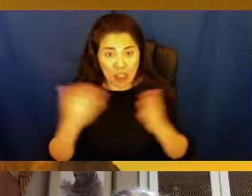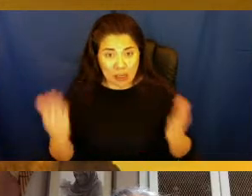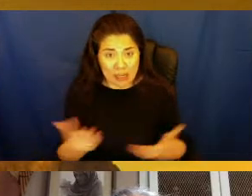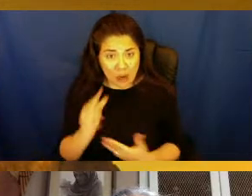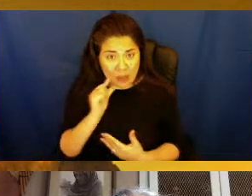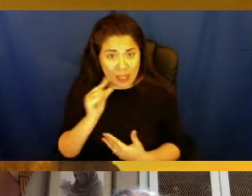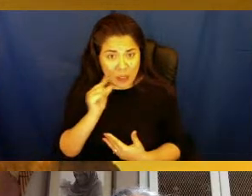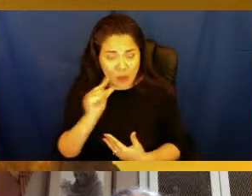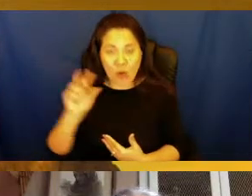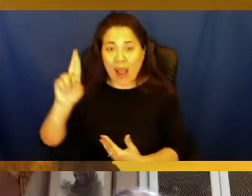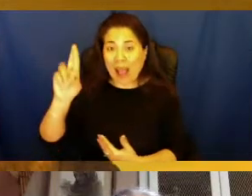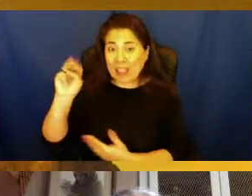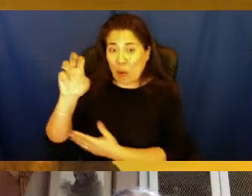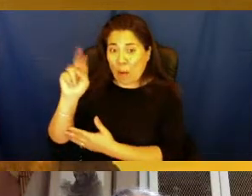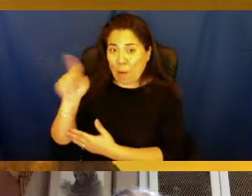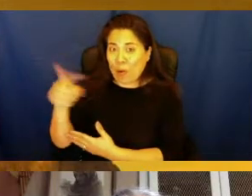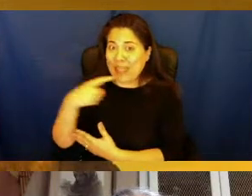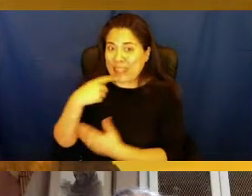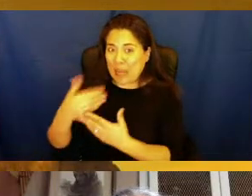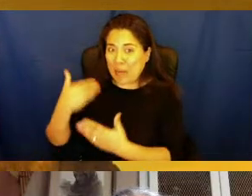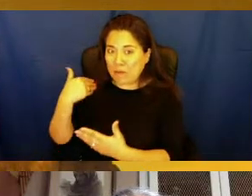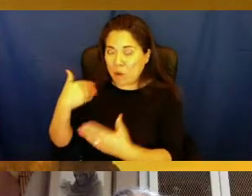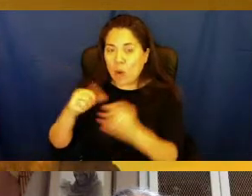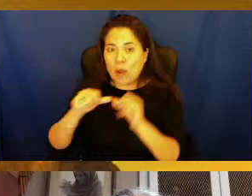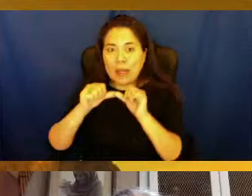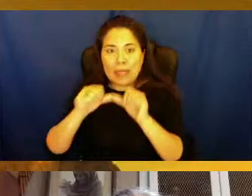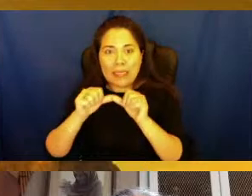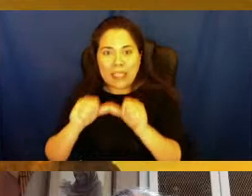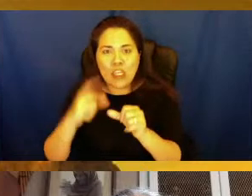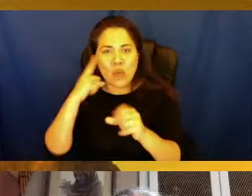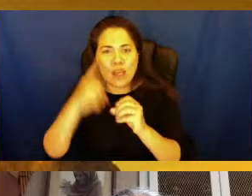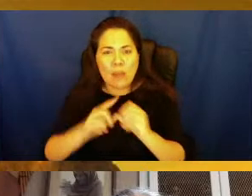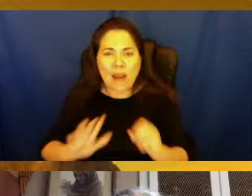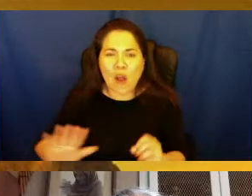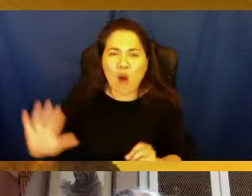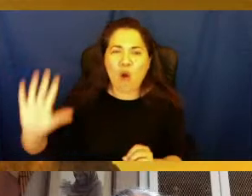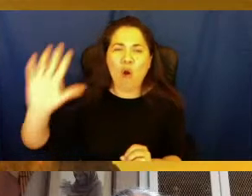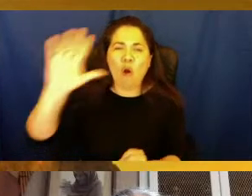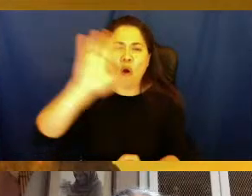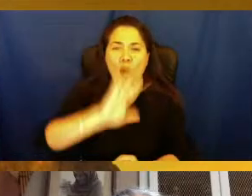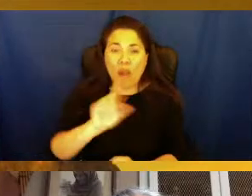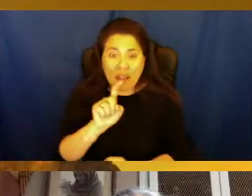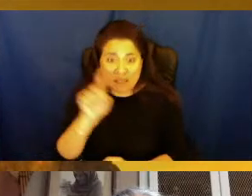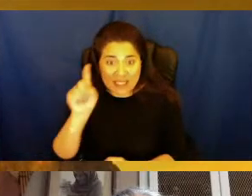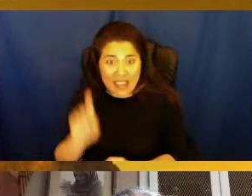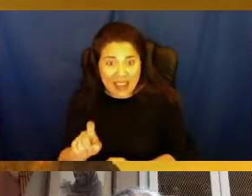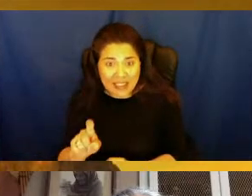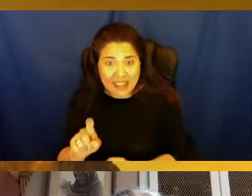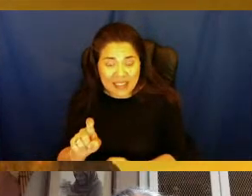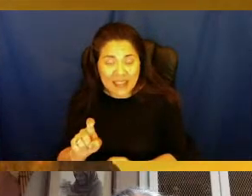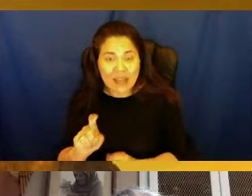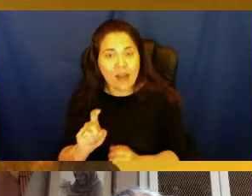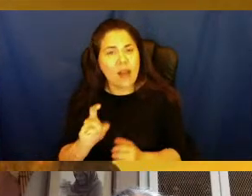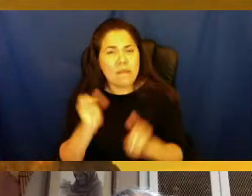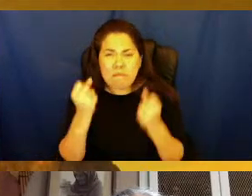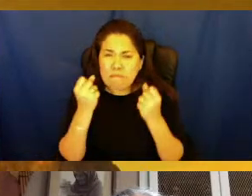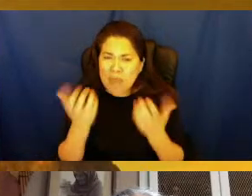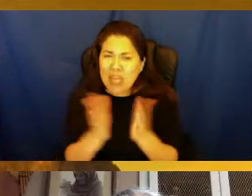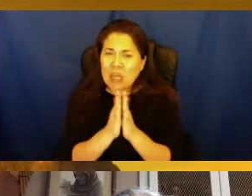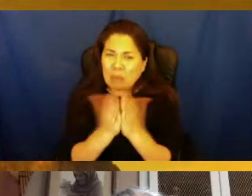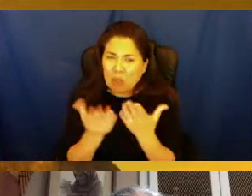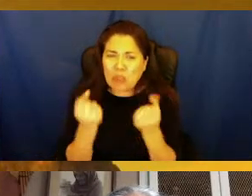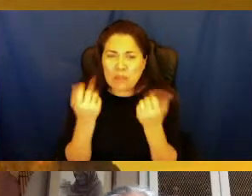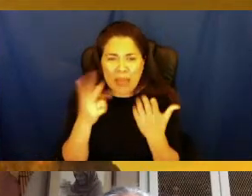said before, continue expanding to the whole state of Texas. And there's reading, there's institutions. You just open the